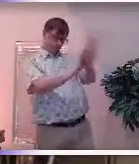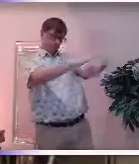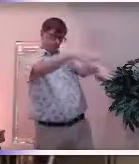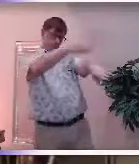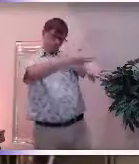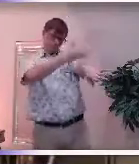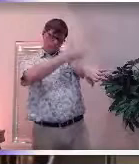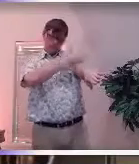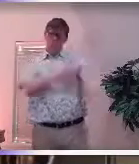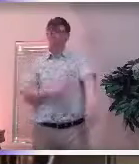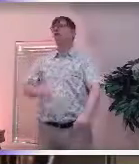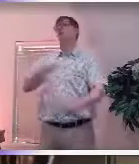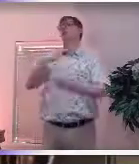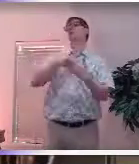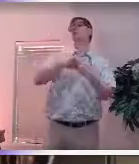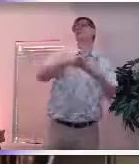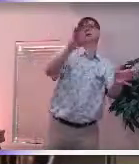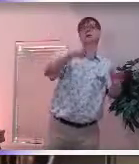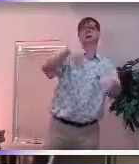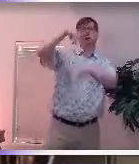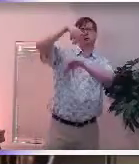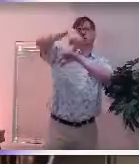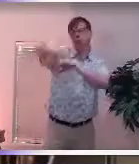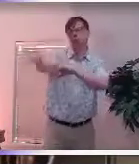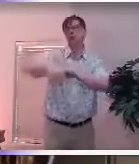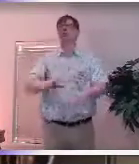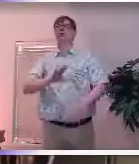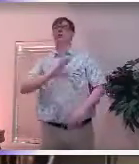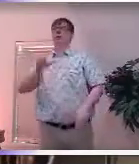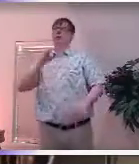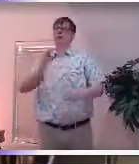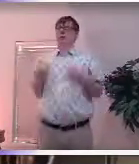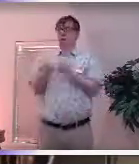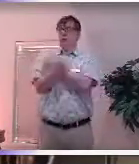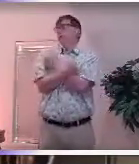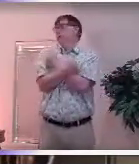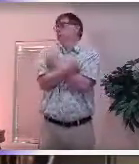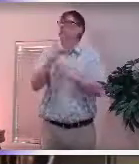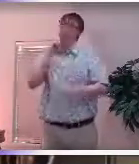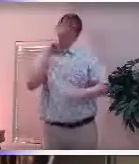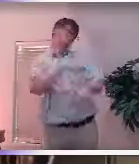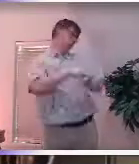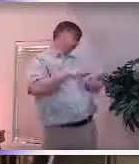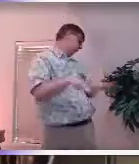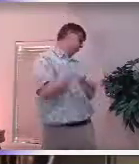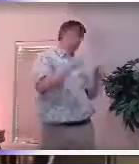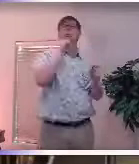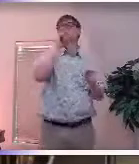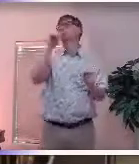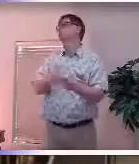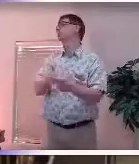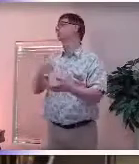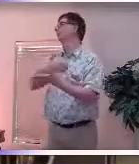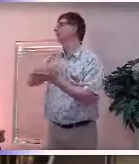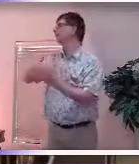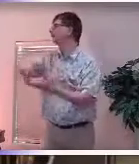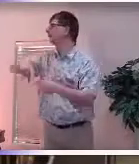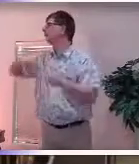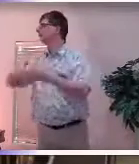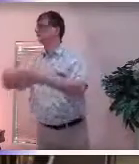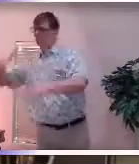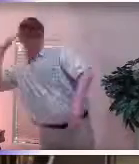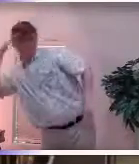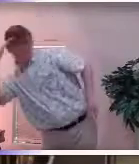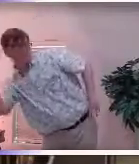he says to fend off even the common cold requires the immune system to